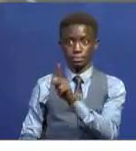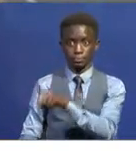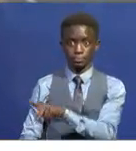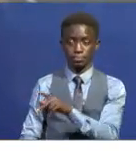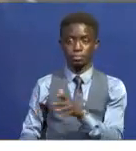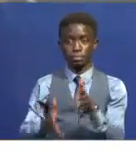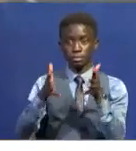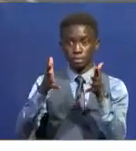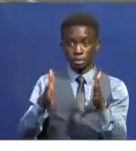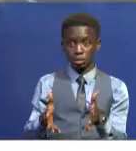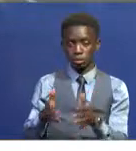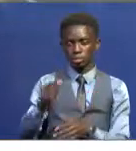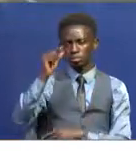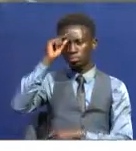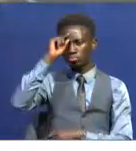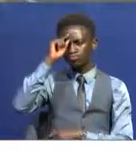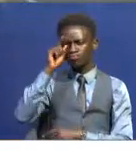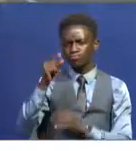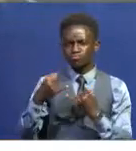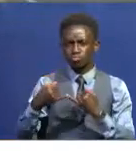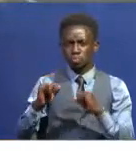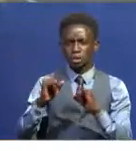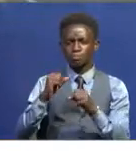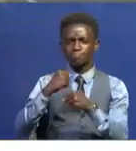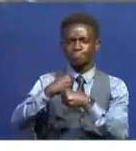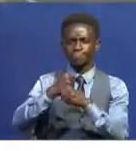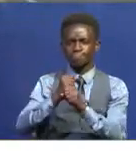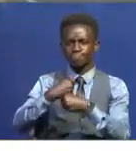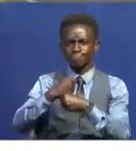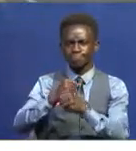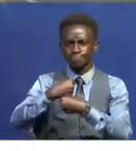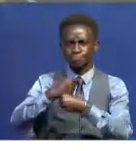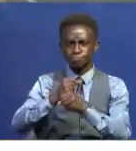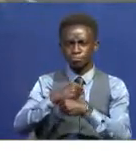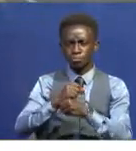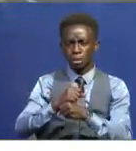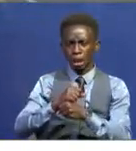environment in the manner in which it